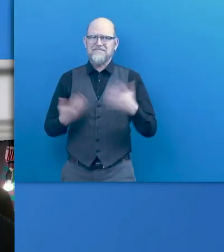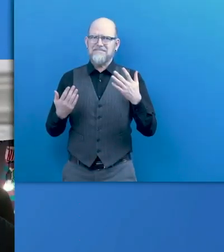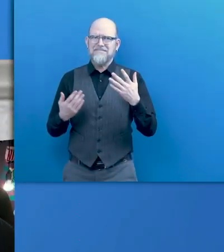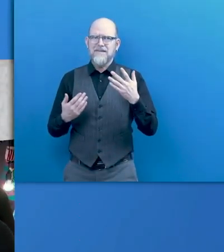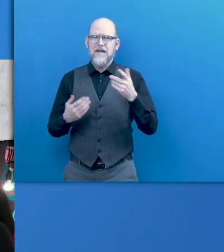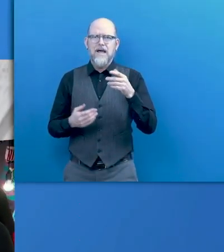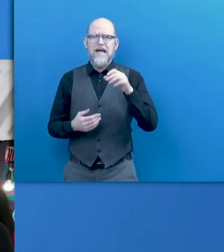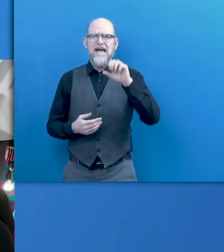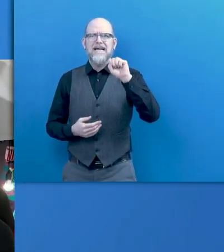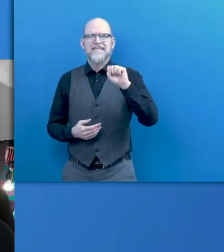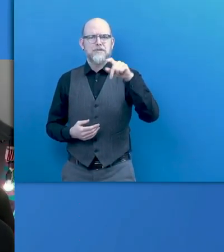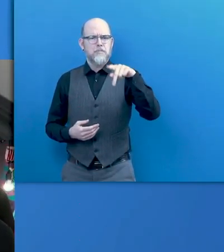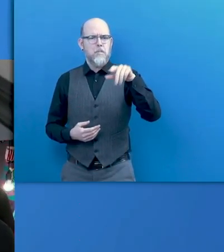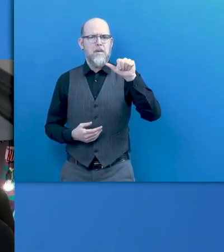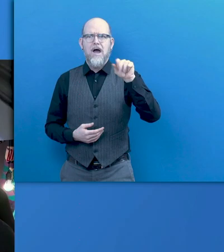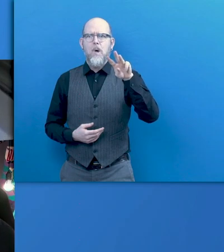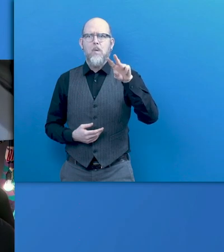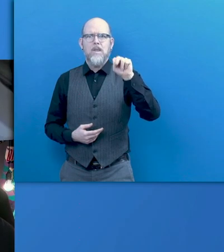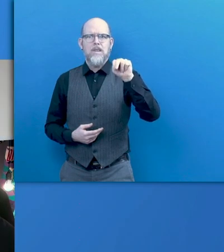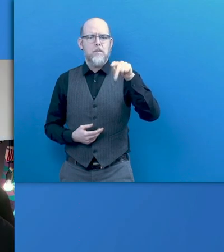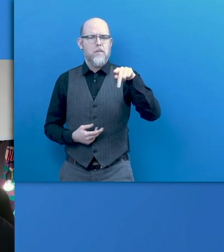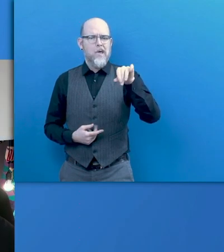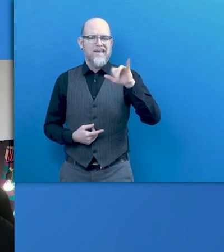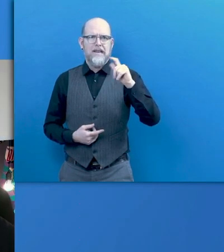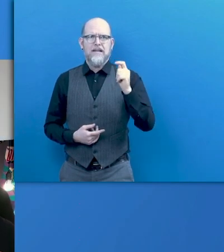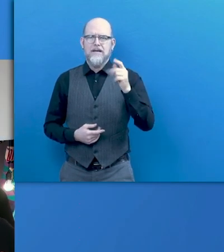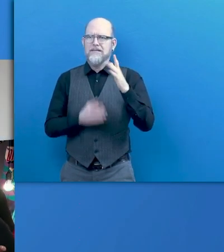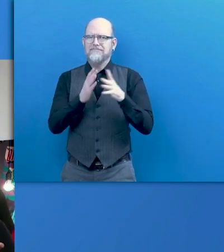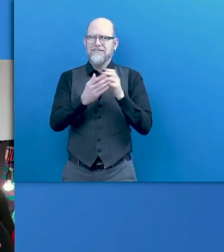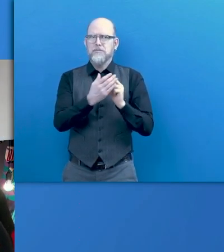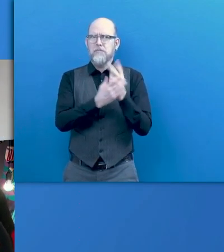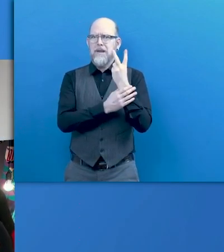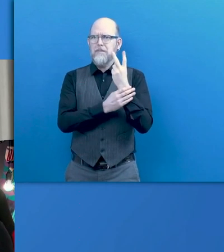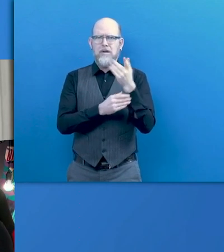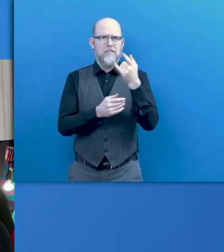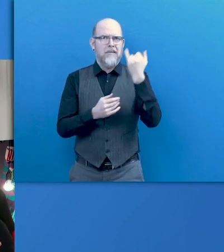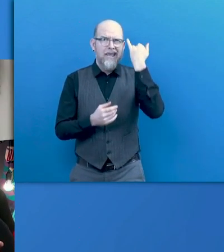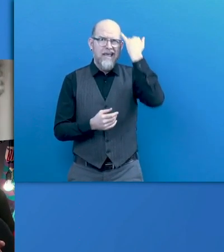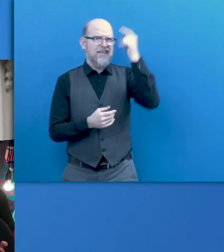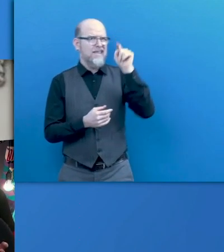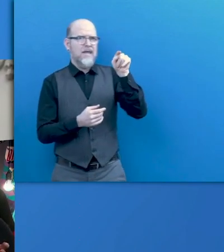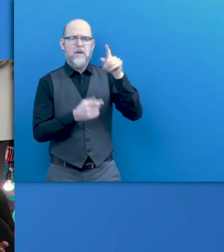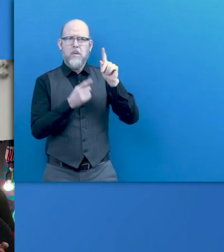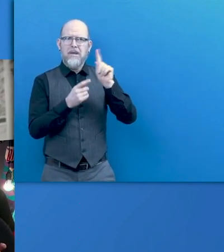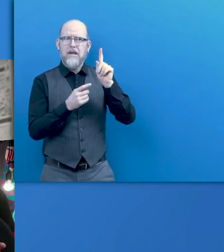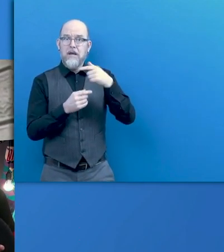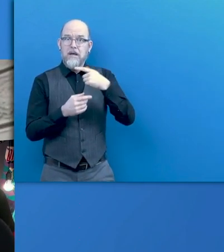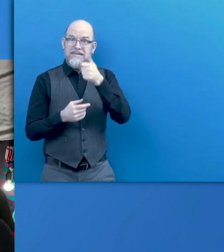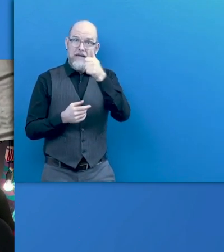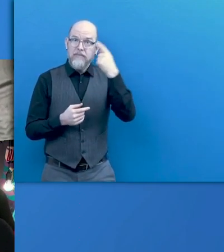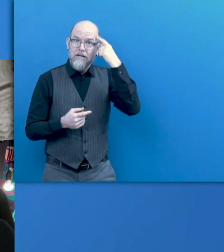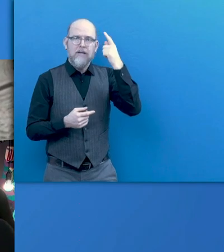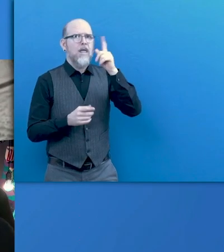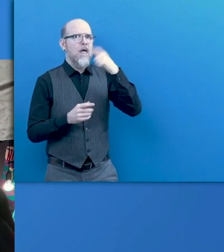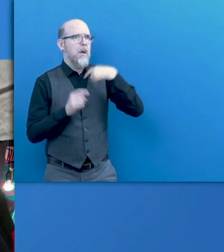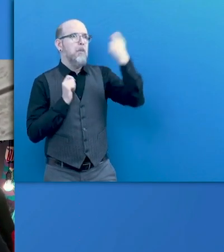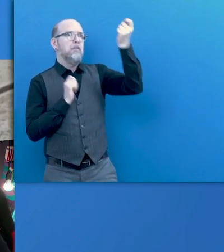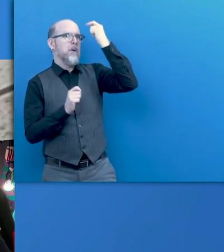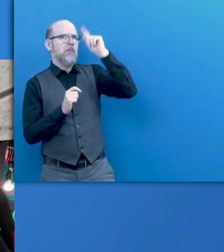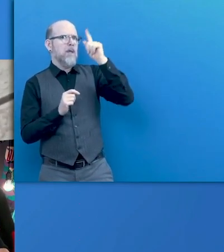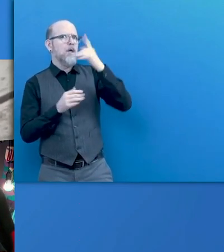How did Spawnpoint even begin, or how did we get the idea that we would do something like that? It's not like we fall from the sky and think,